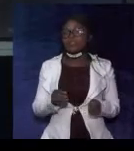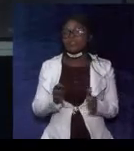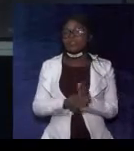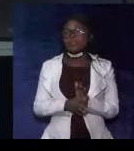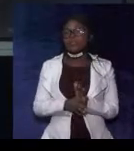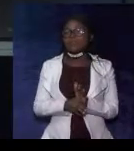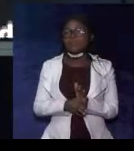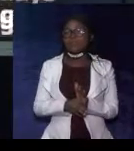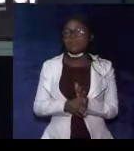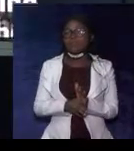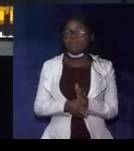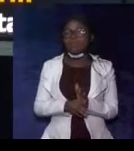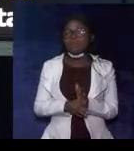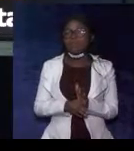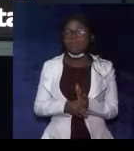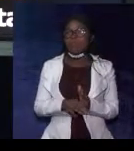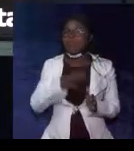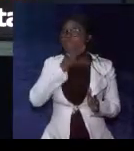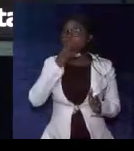management.